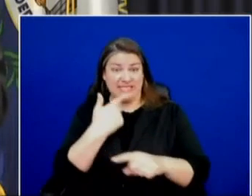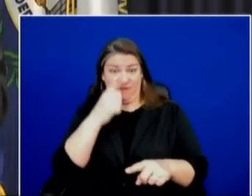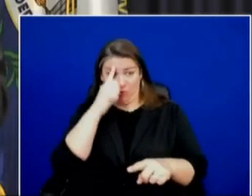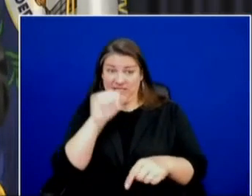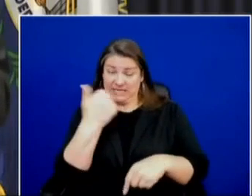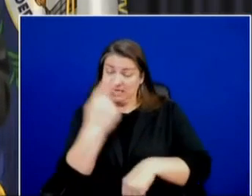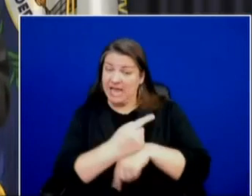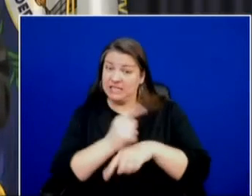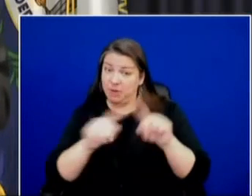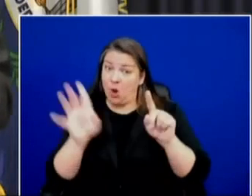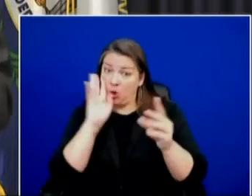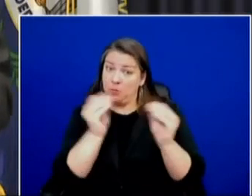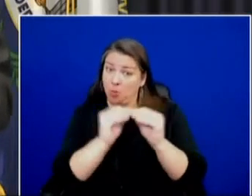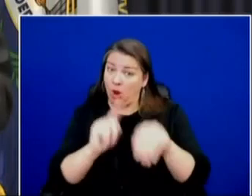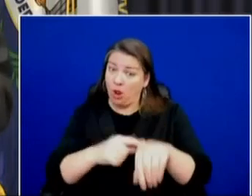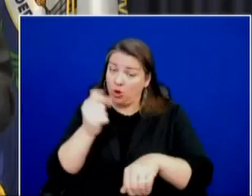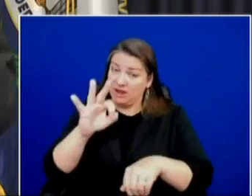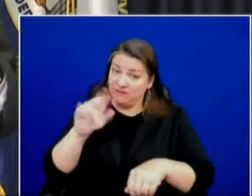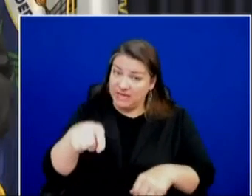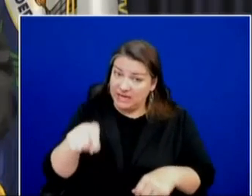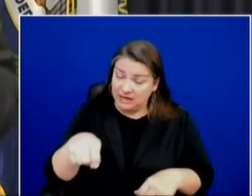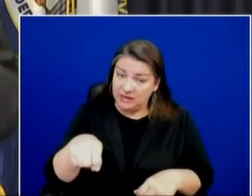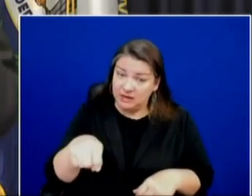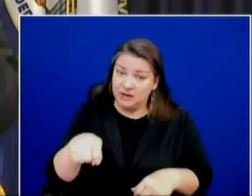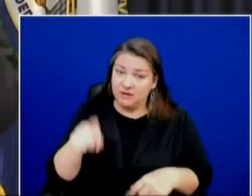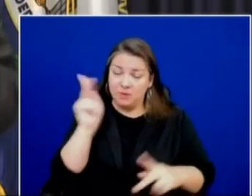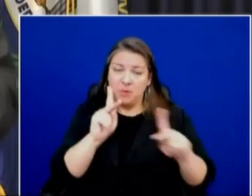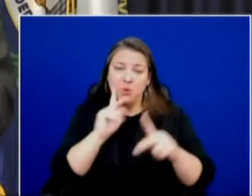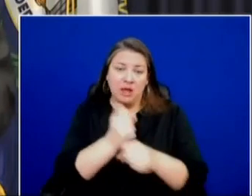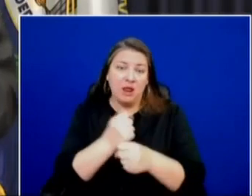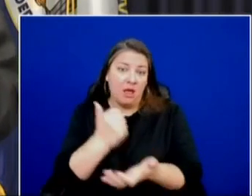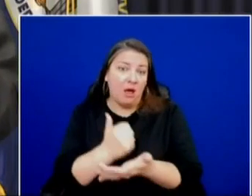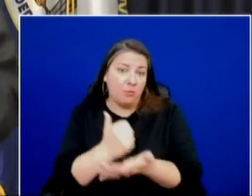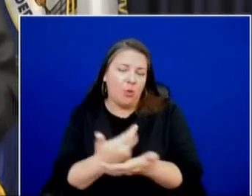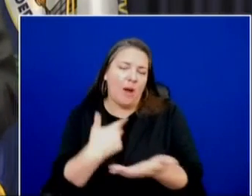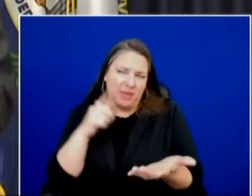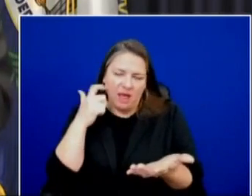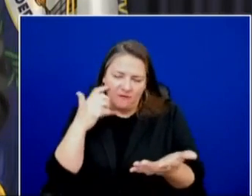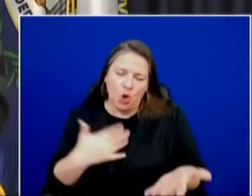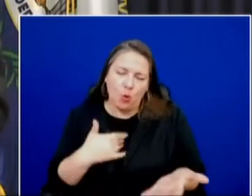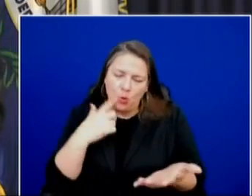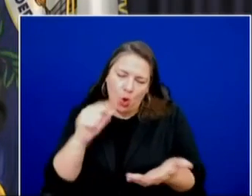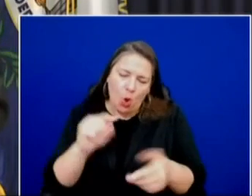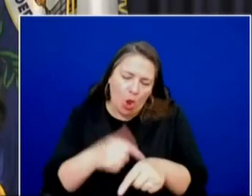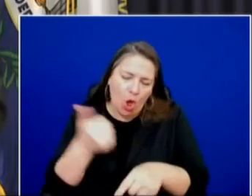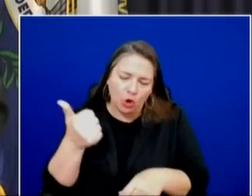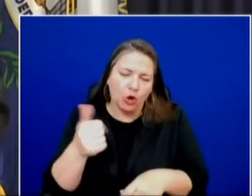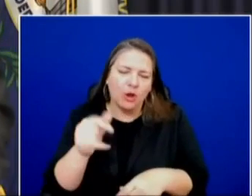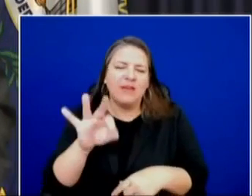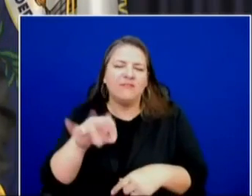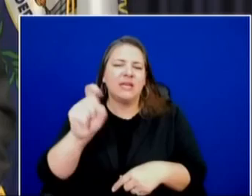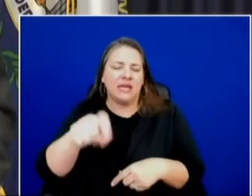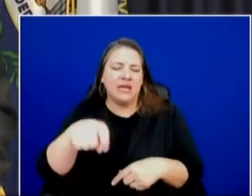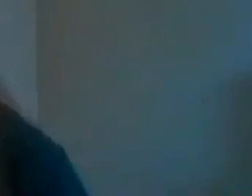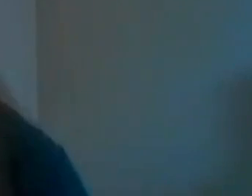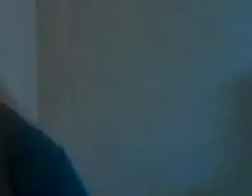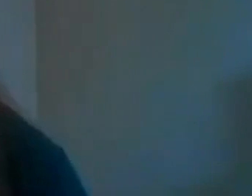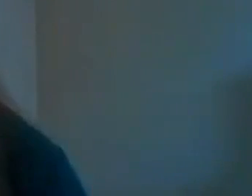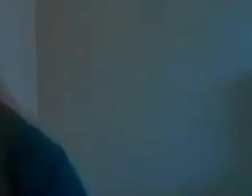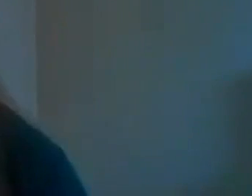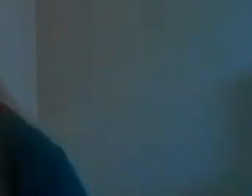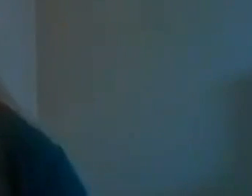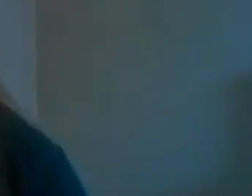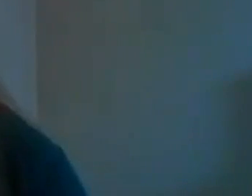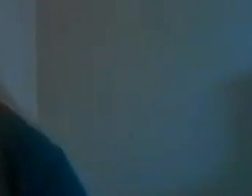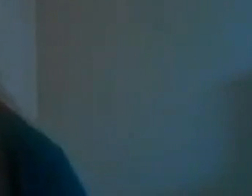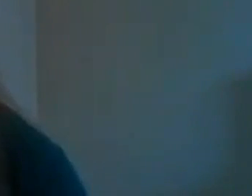what it takes to get people their help. Well, I'm the governor. We're going to go longer if that's what it takes to get people their help.